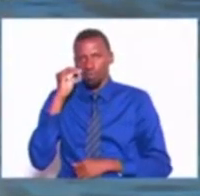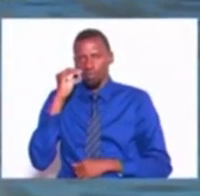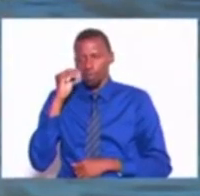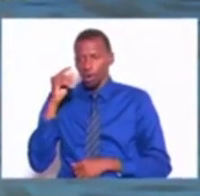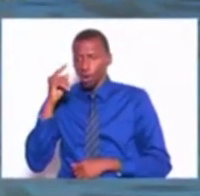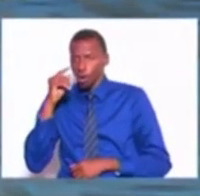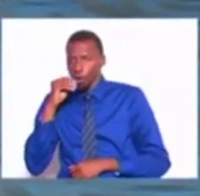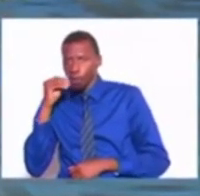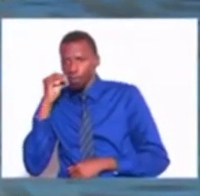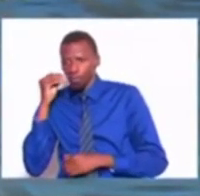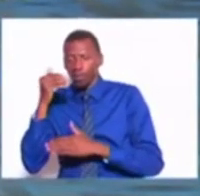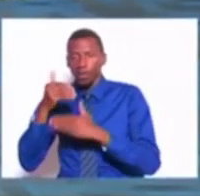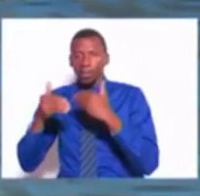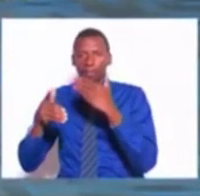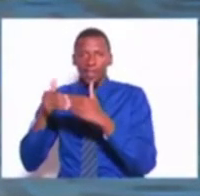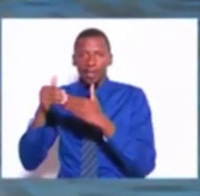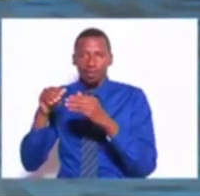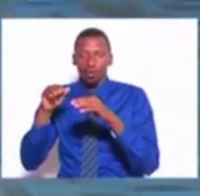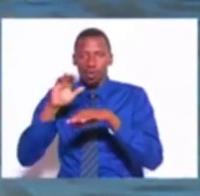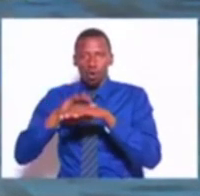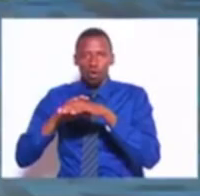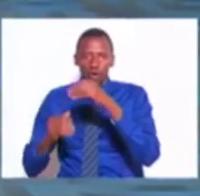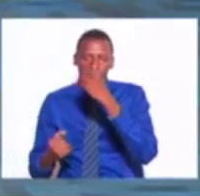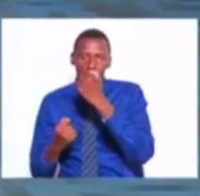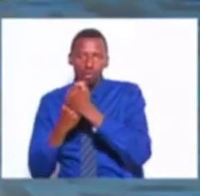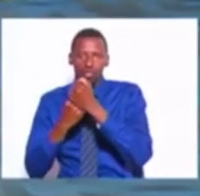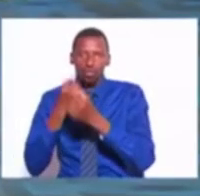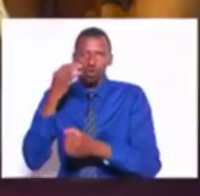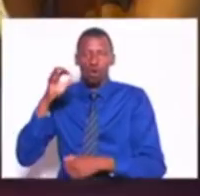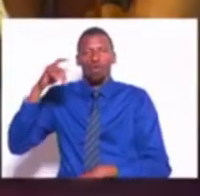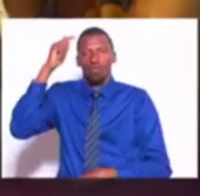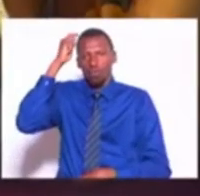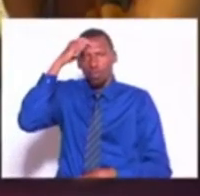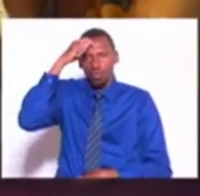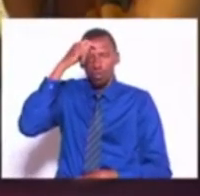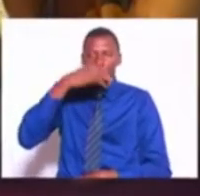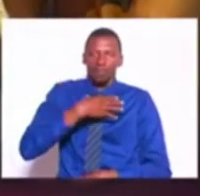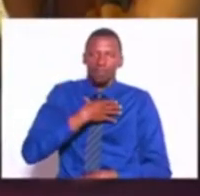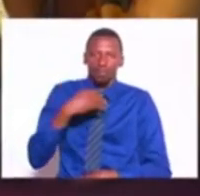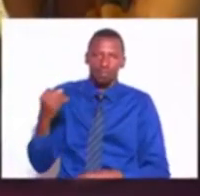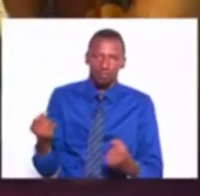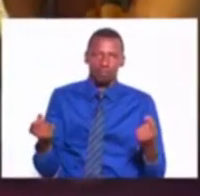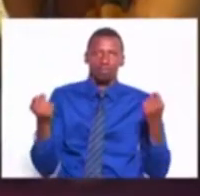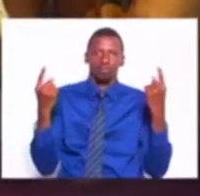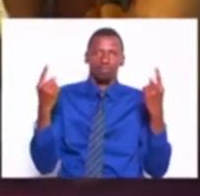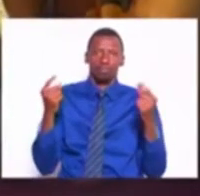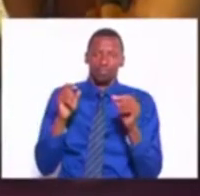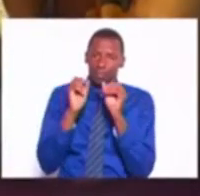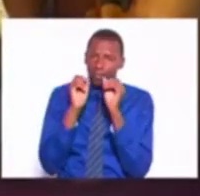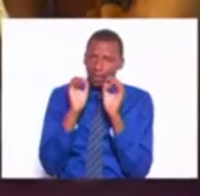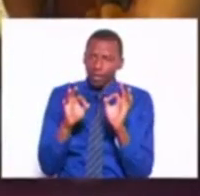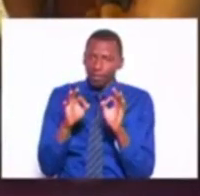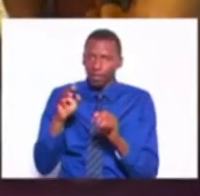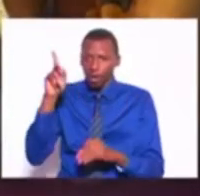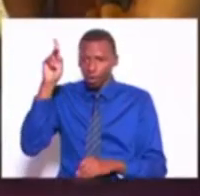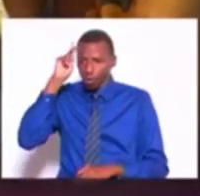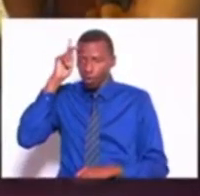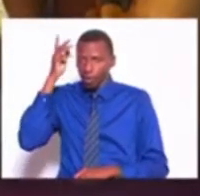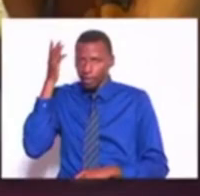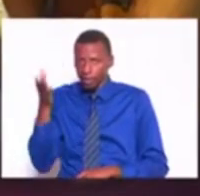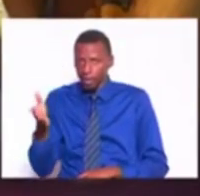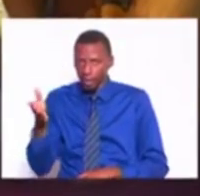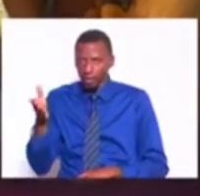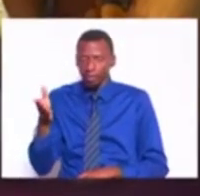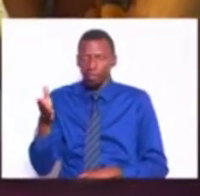Homes are built on the foundation of wisdom and understanding. Where there is knowledge,